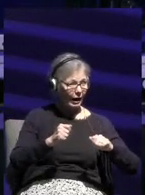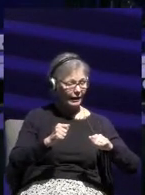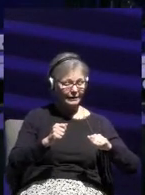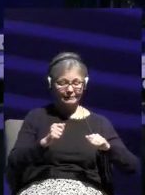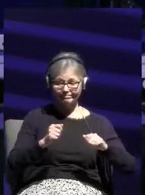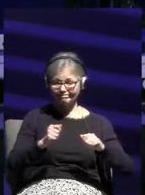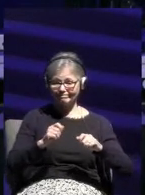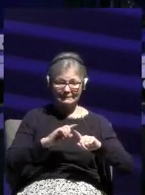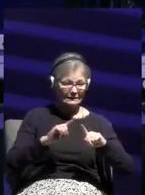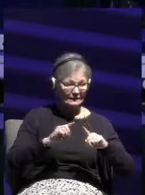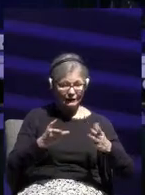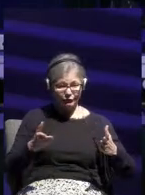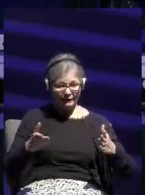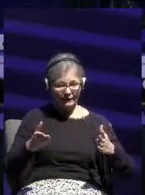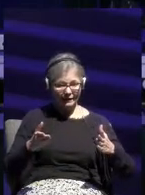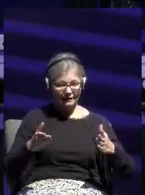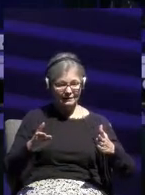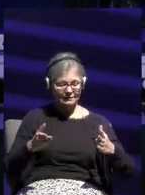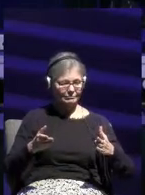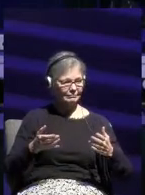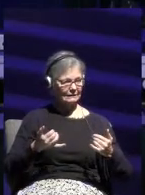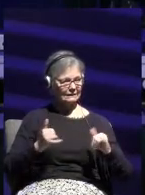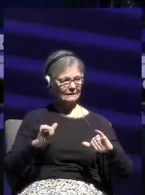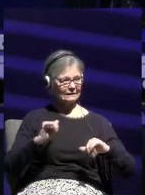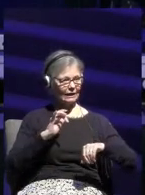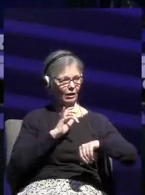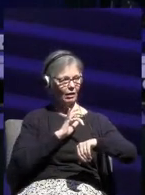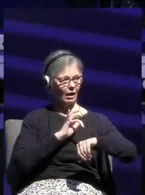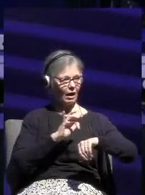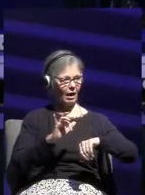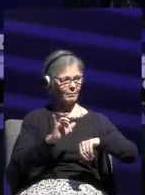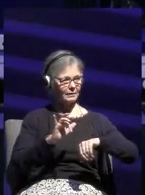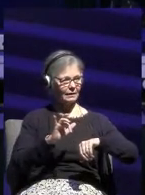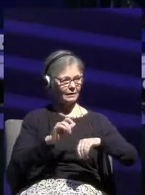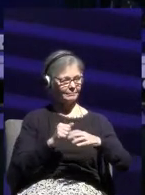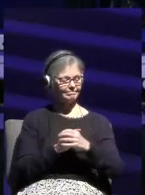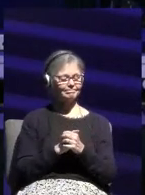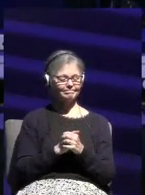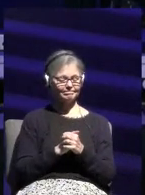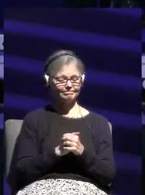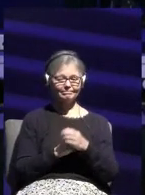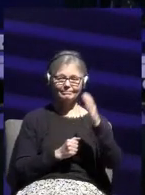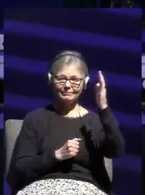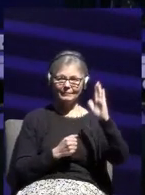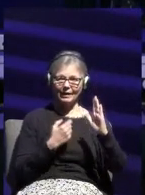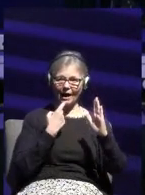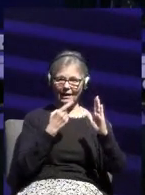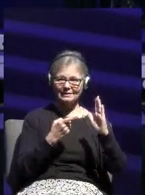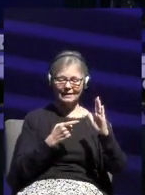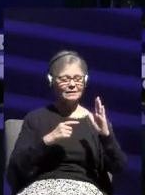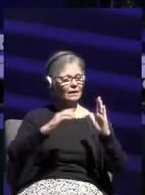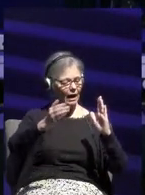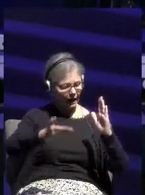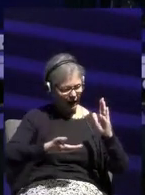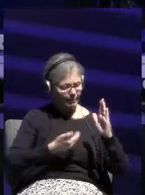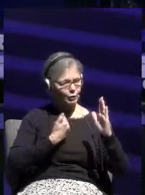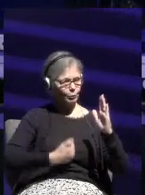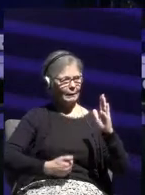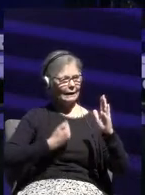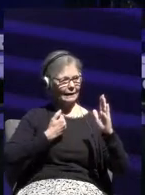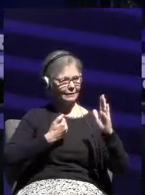only to be left empty. So he starts by saying, just come unto me.